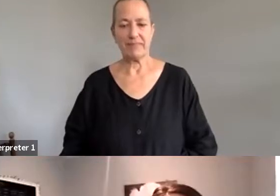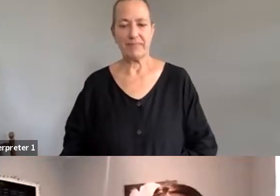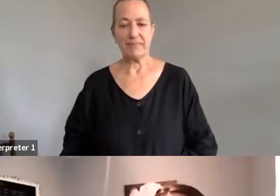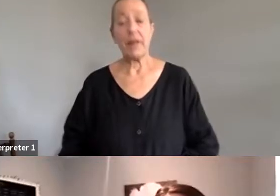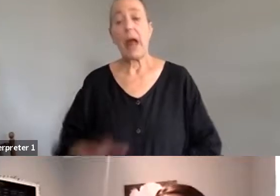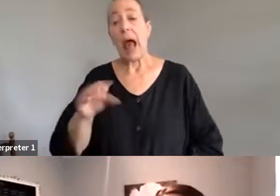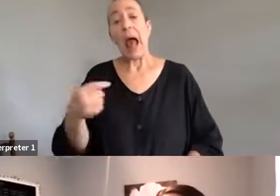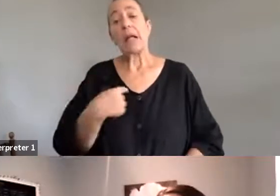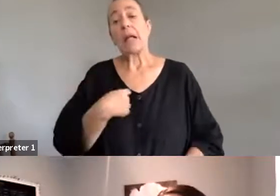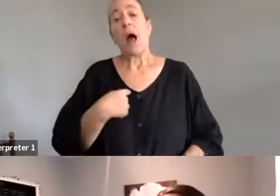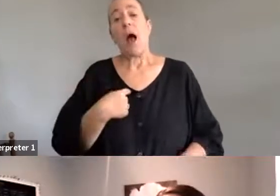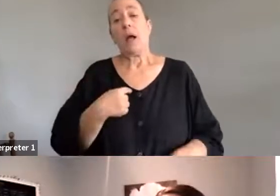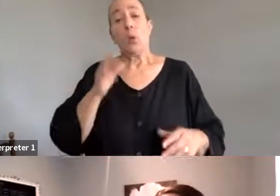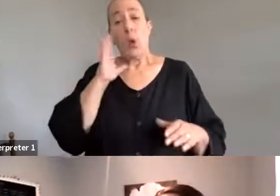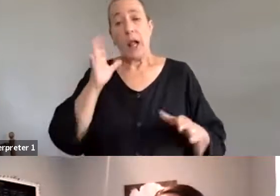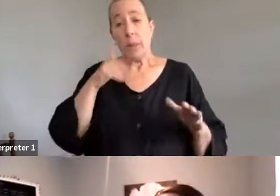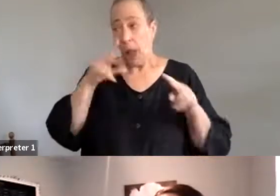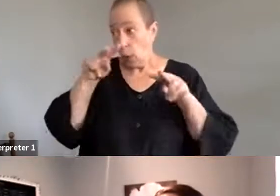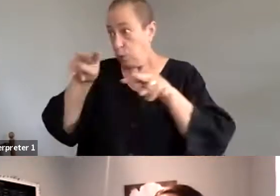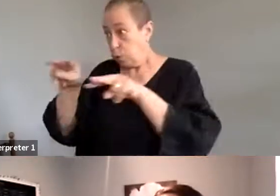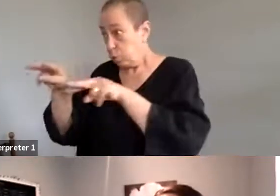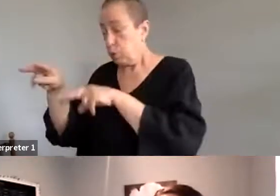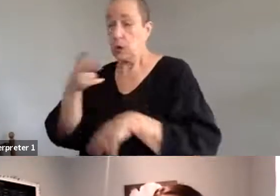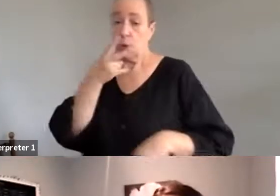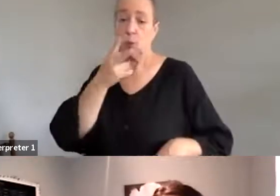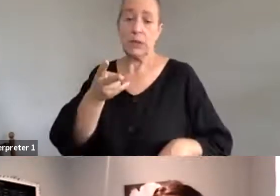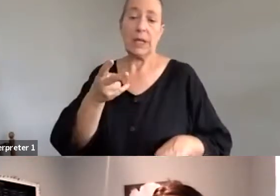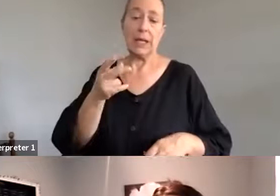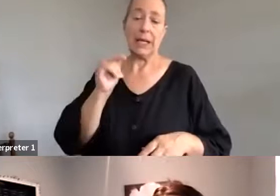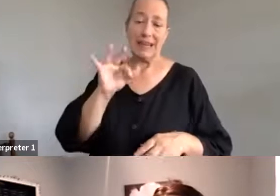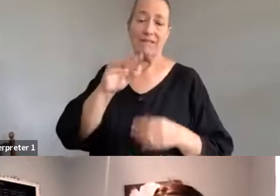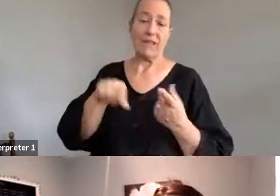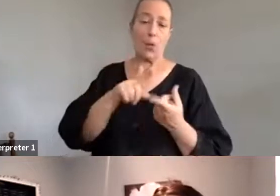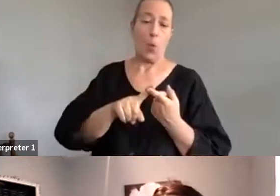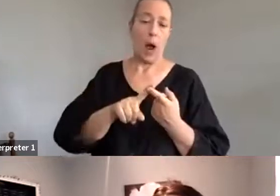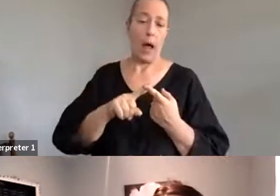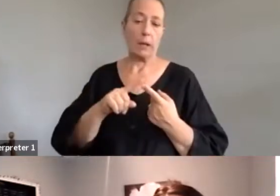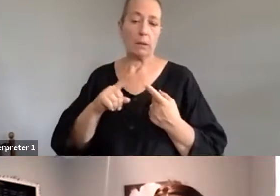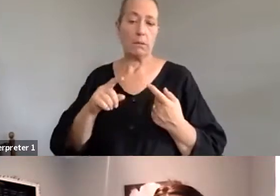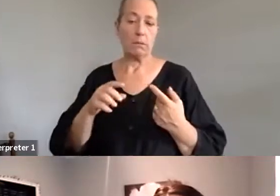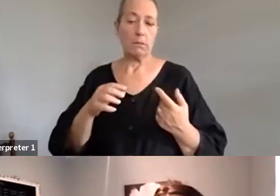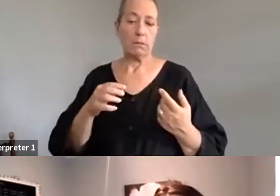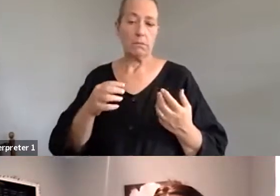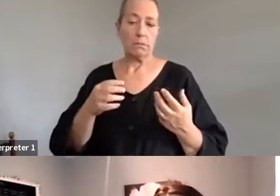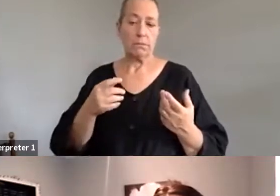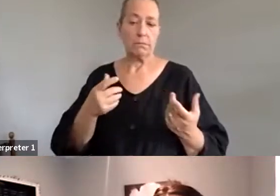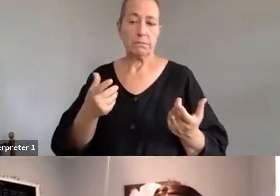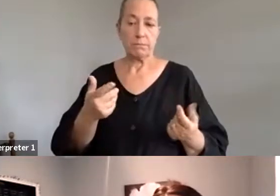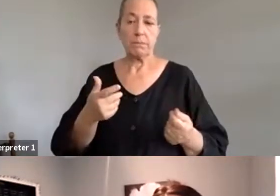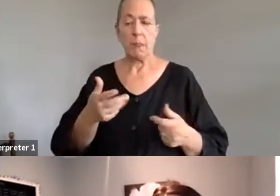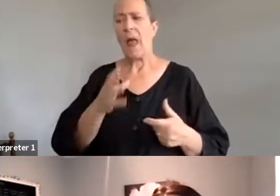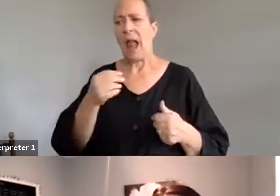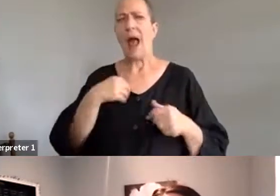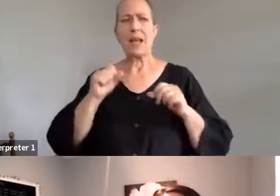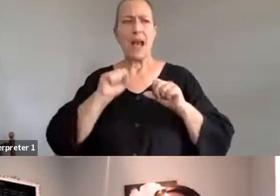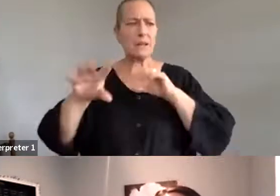out even more, but so I can always send research articles and links to people who